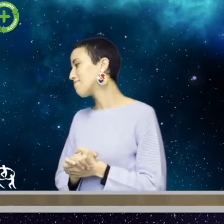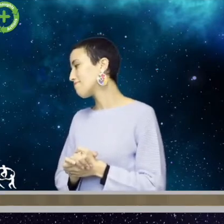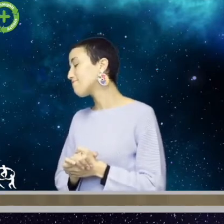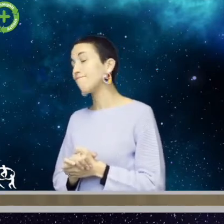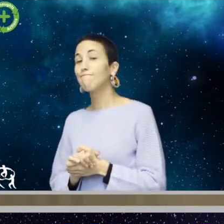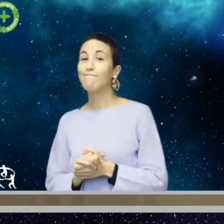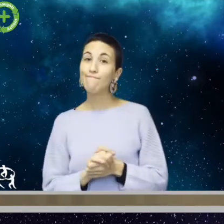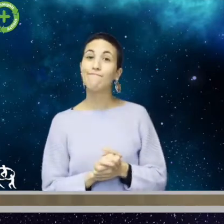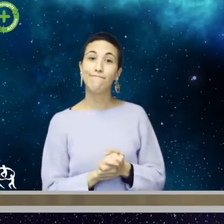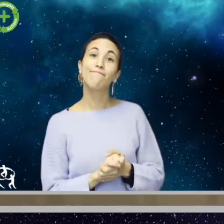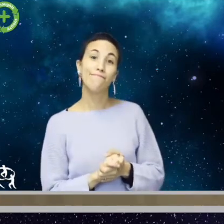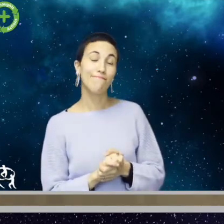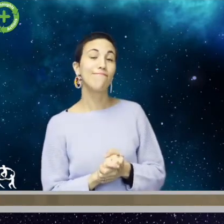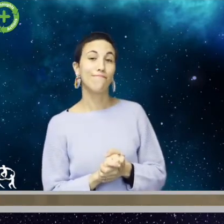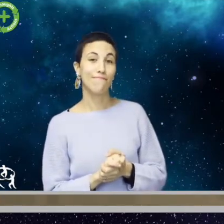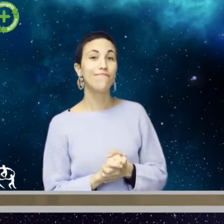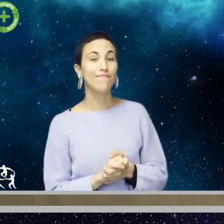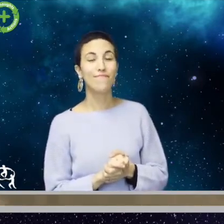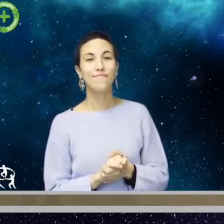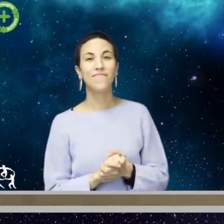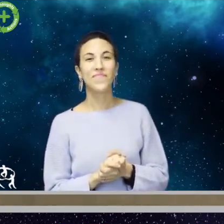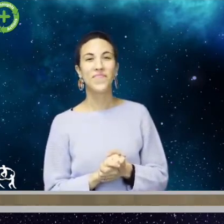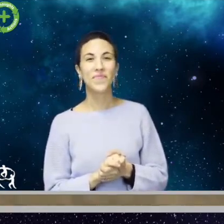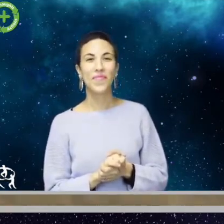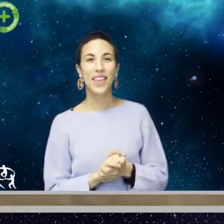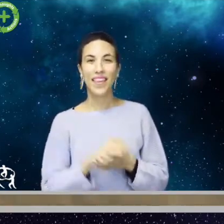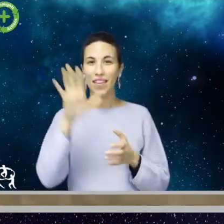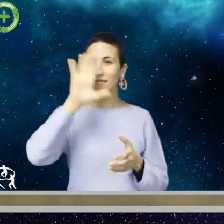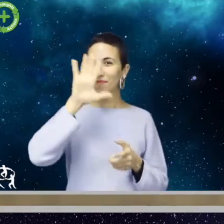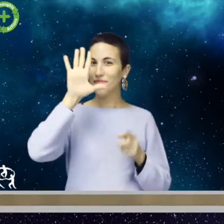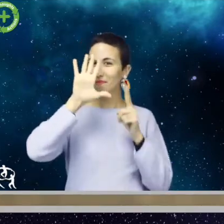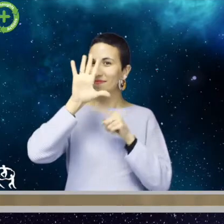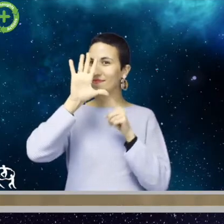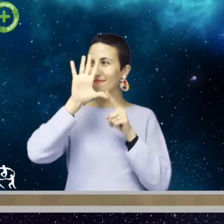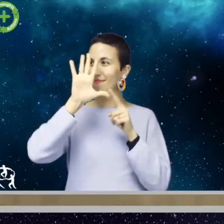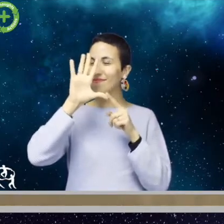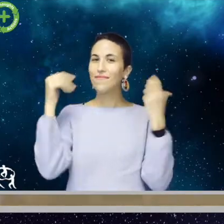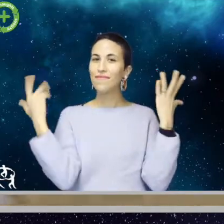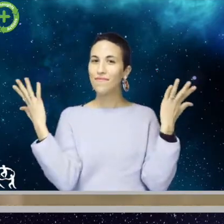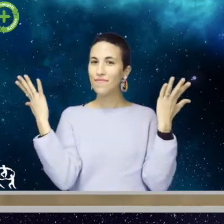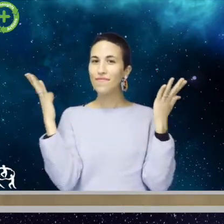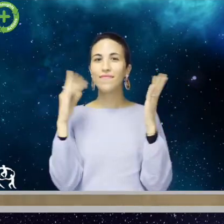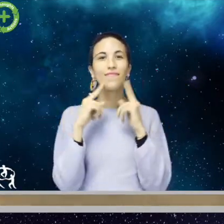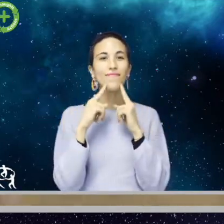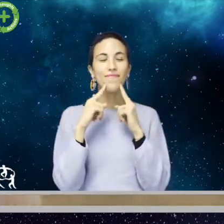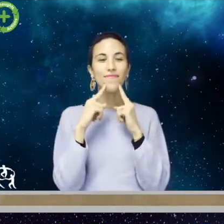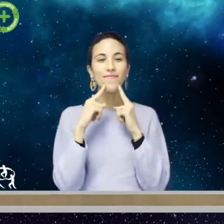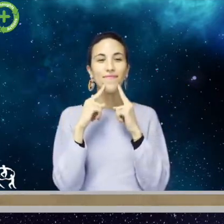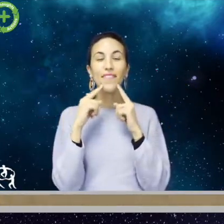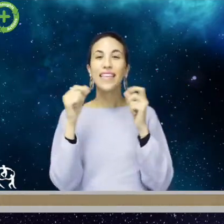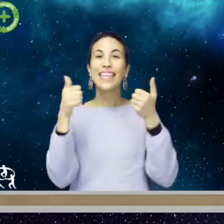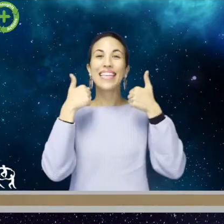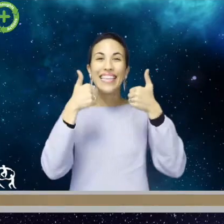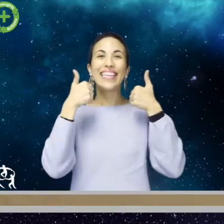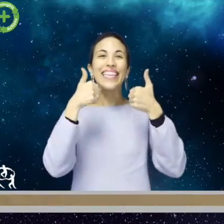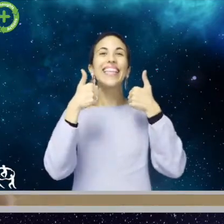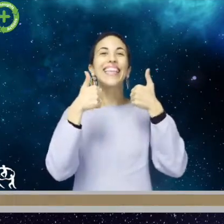need that in our community. Yes, we do. And then, finally, for E, empathetic.